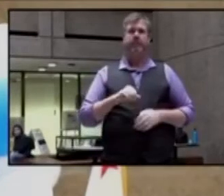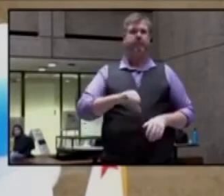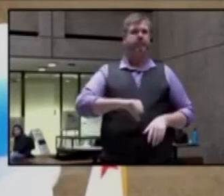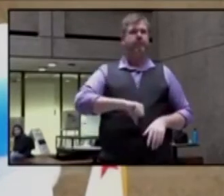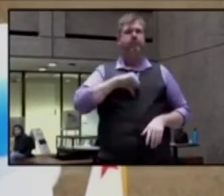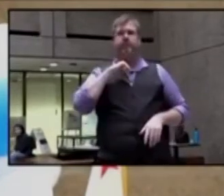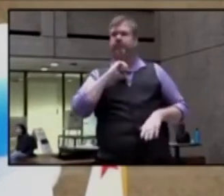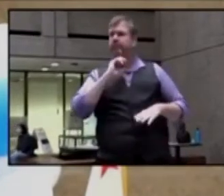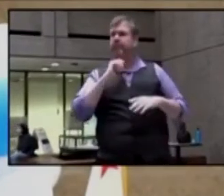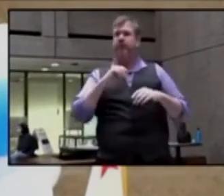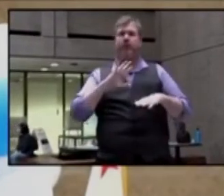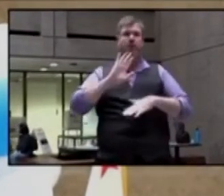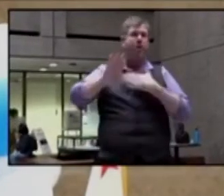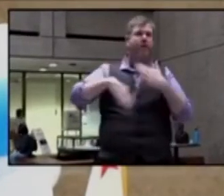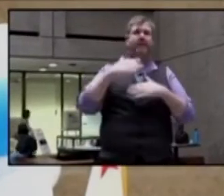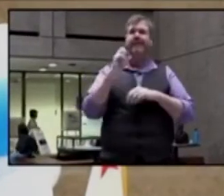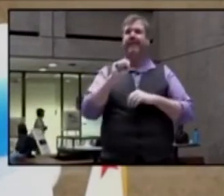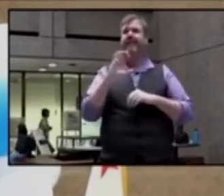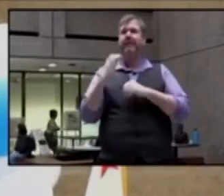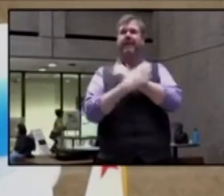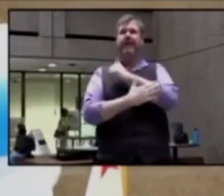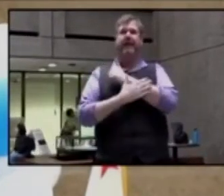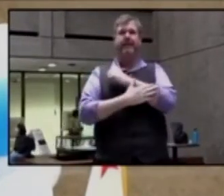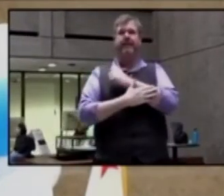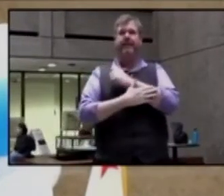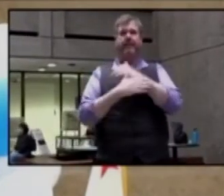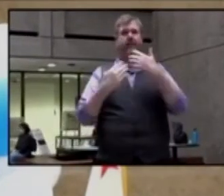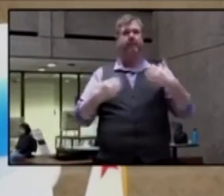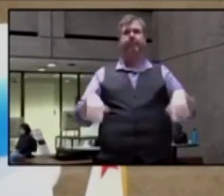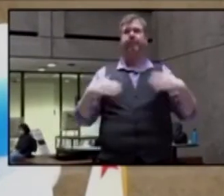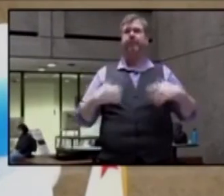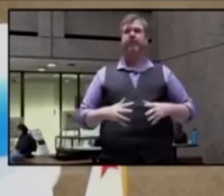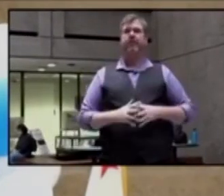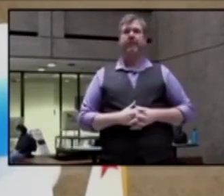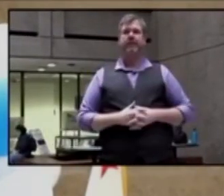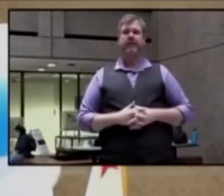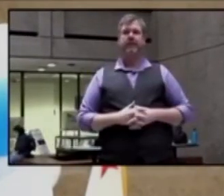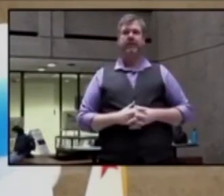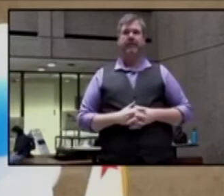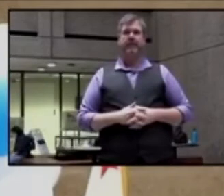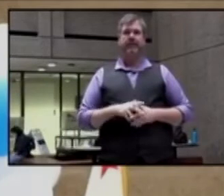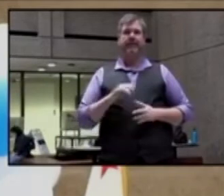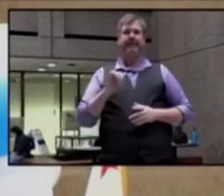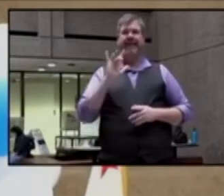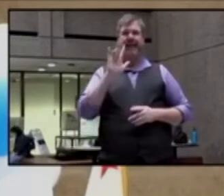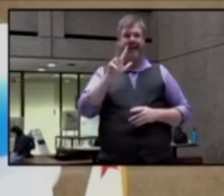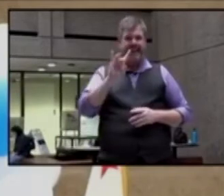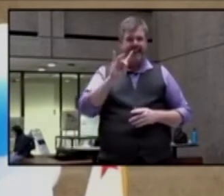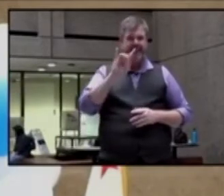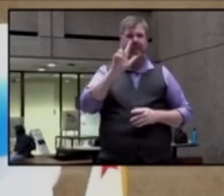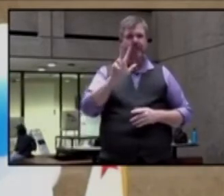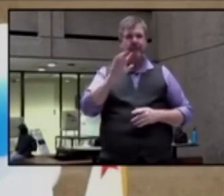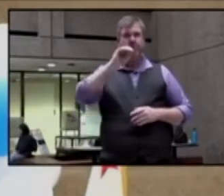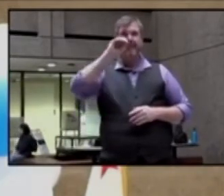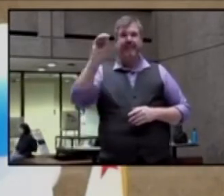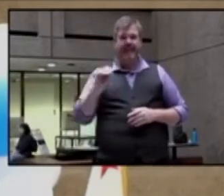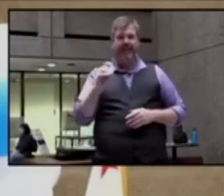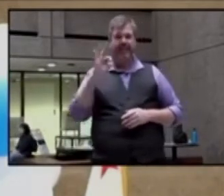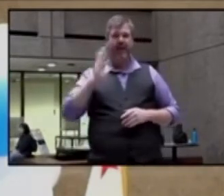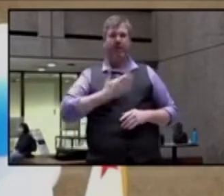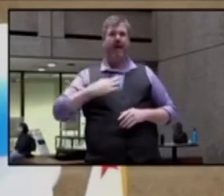community to get registered. And that, is 83% of our eligible voters. Wow. Just 4 years ago, we were only